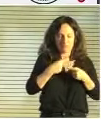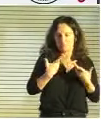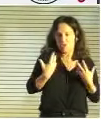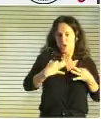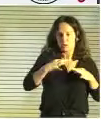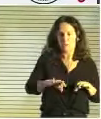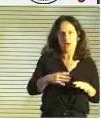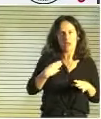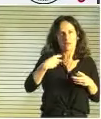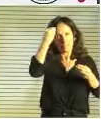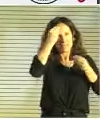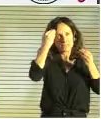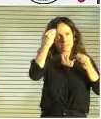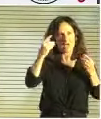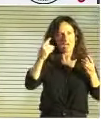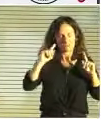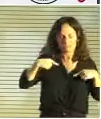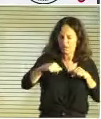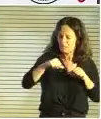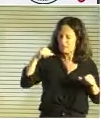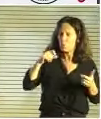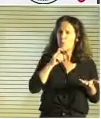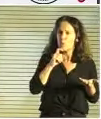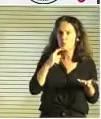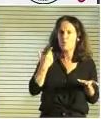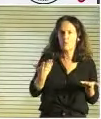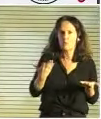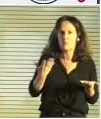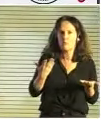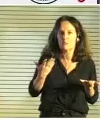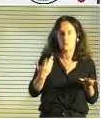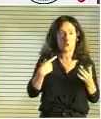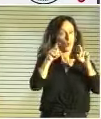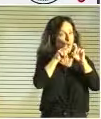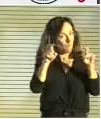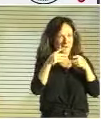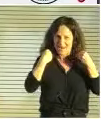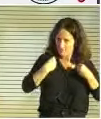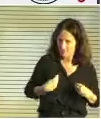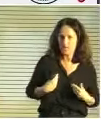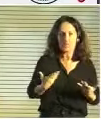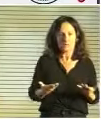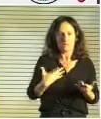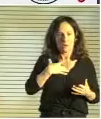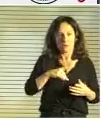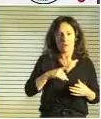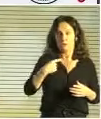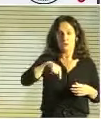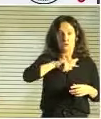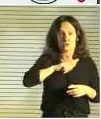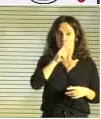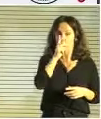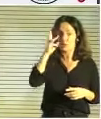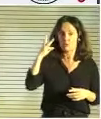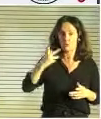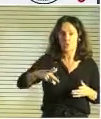measure this because we have done this in the last years. We have invested in new aircraft. This means you have reduction of